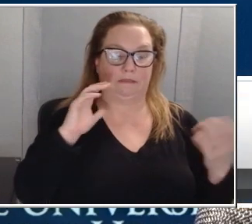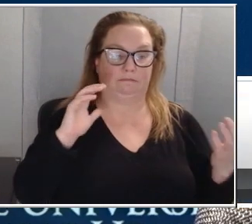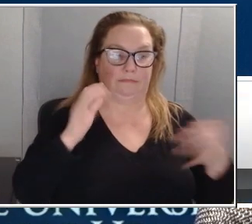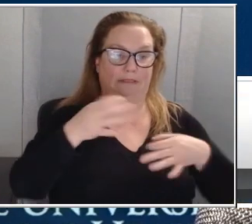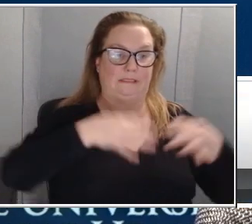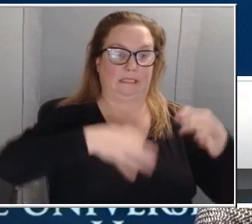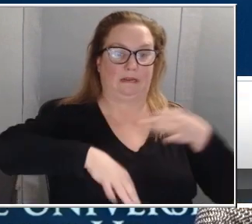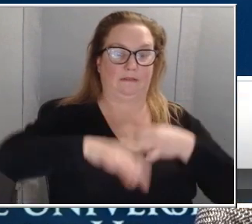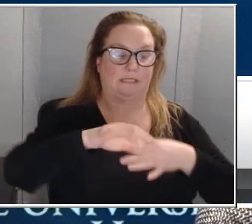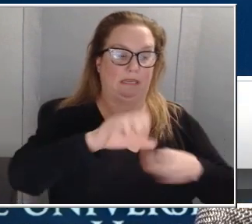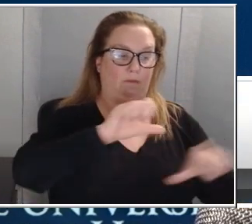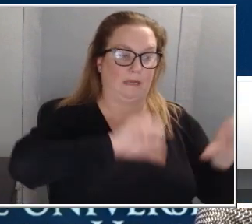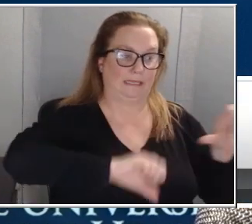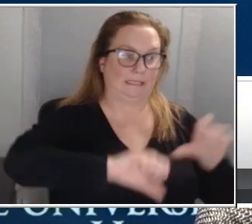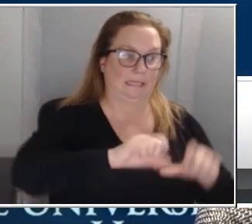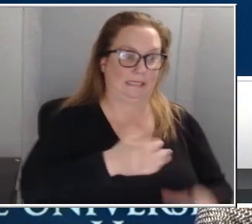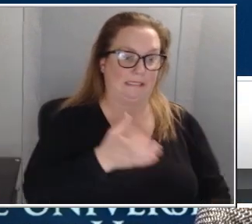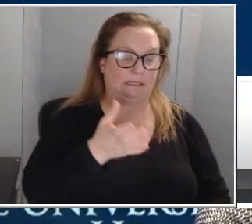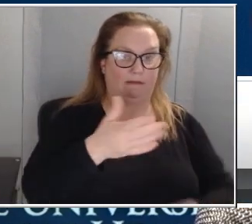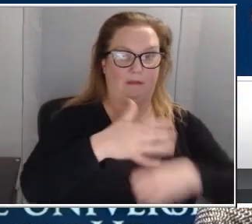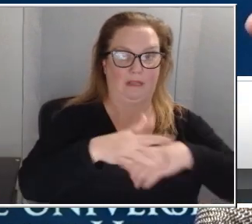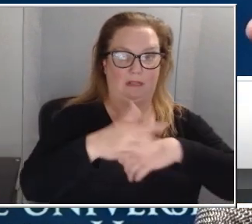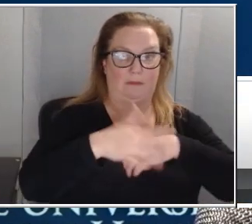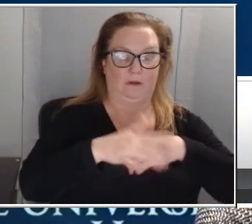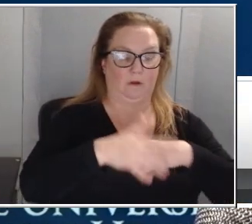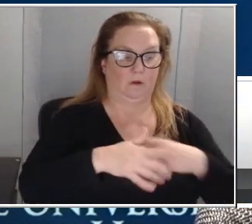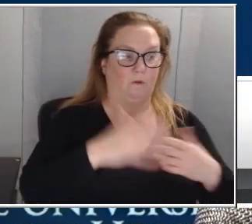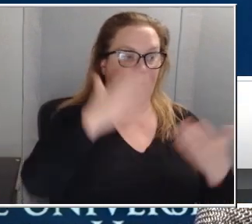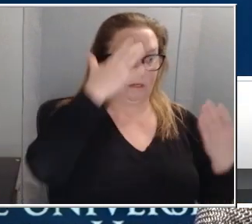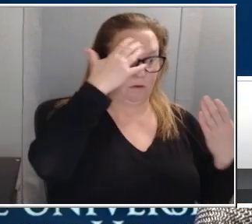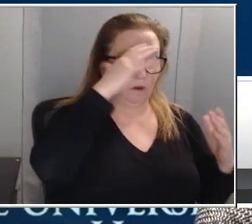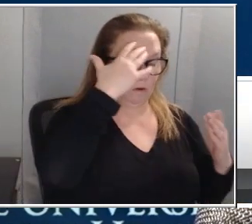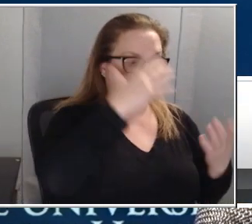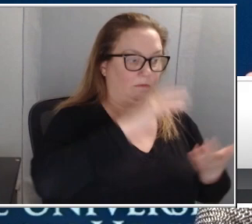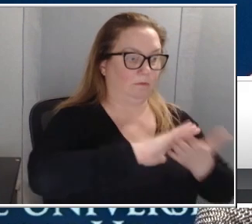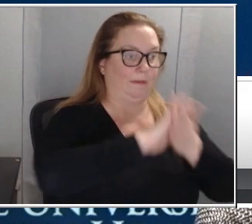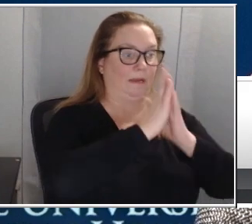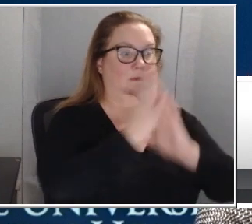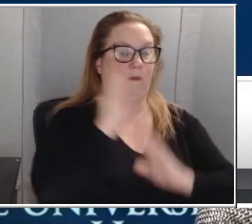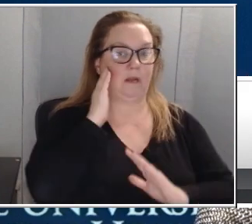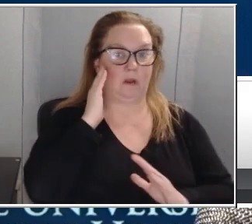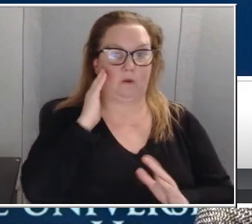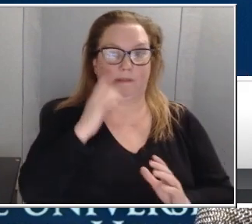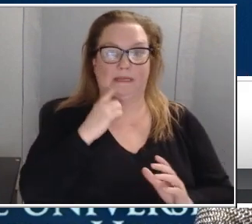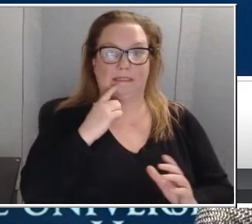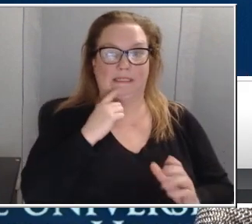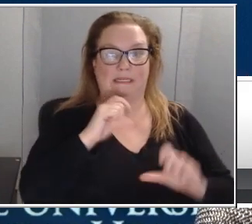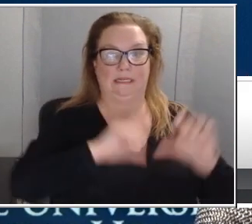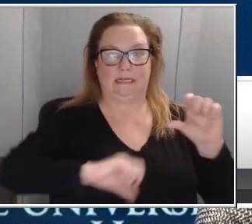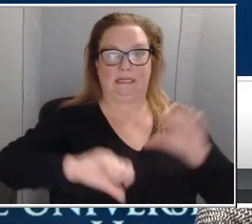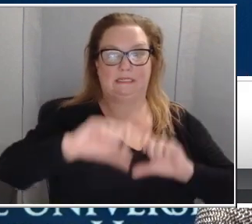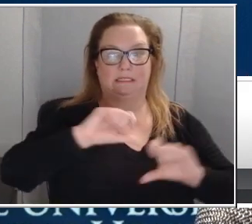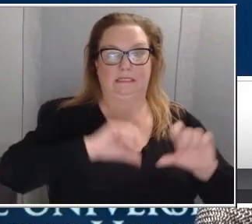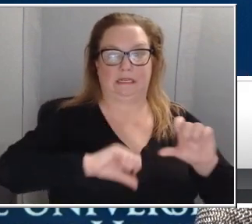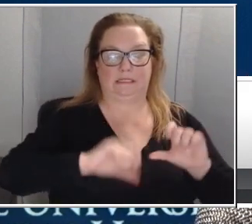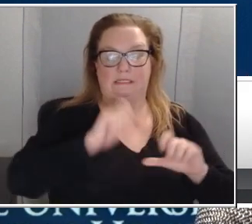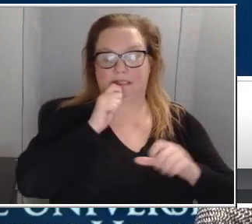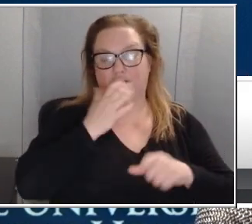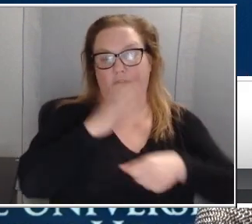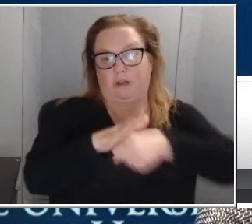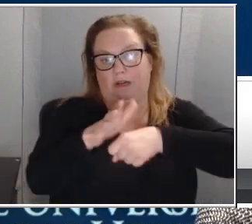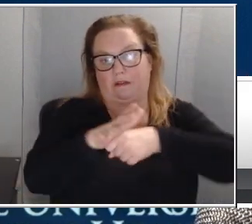why science exists, we try to take what we don't know and turn it into what we do know. What they did is saying science is inadequate because you don't